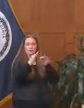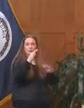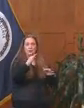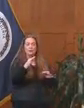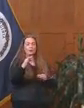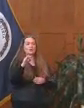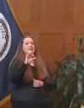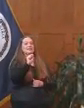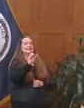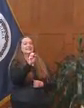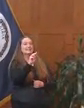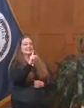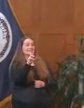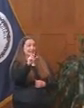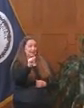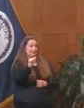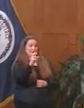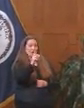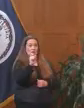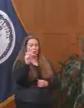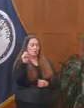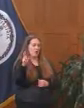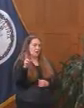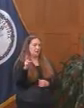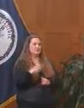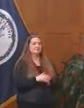intelligence, defense, and NGO officials.